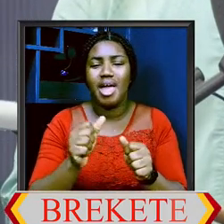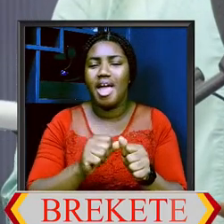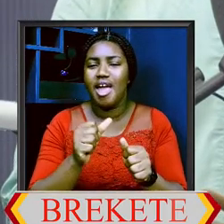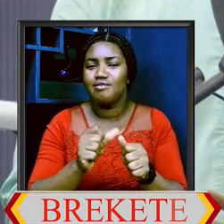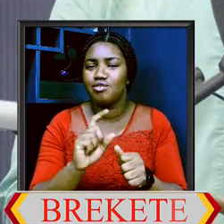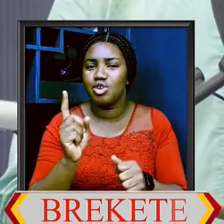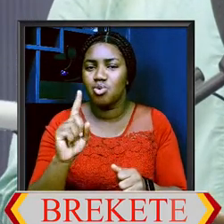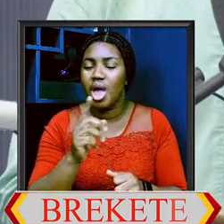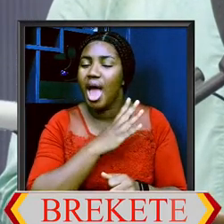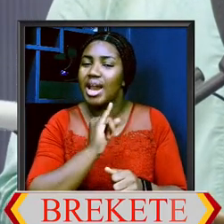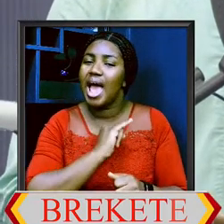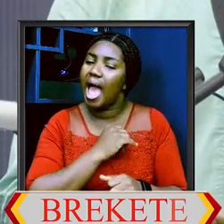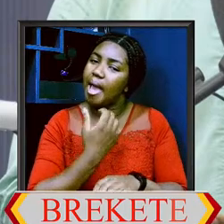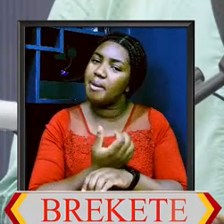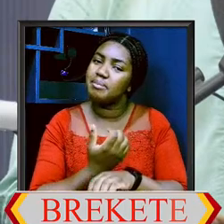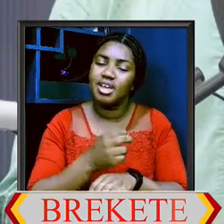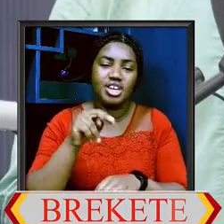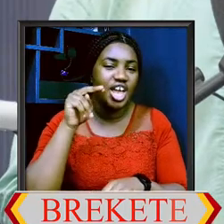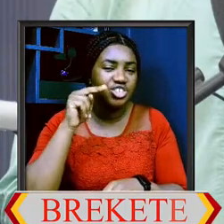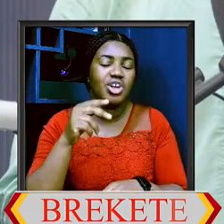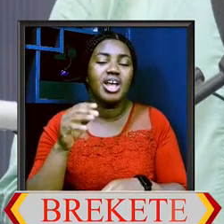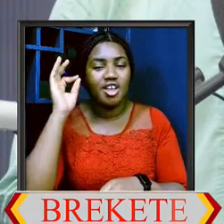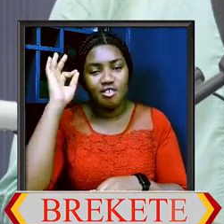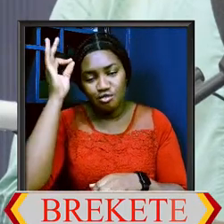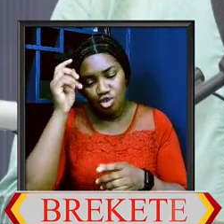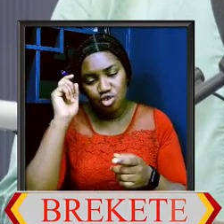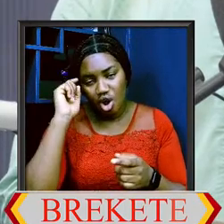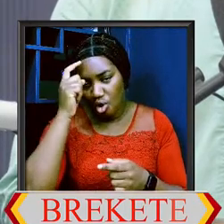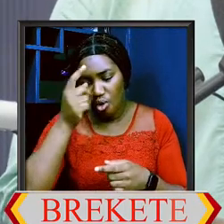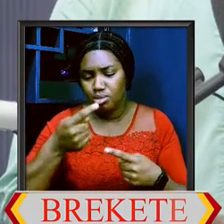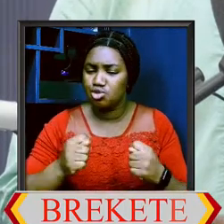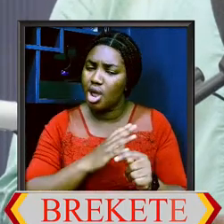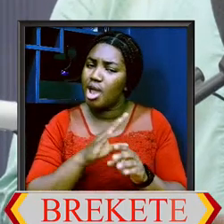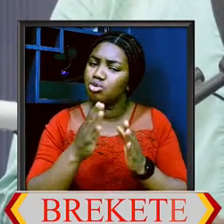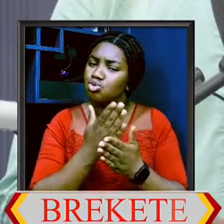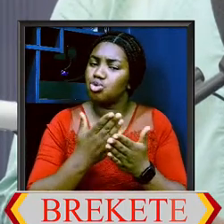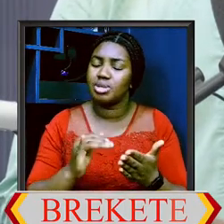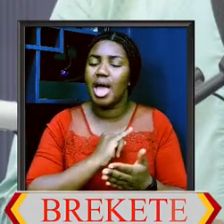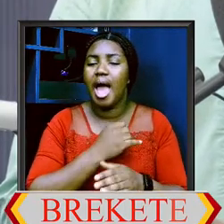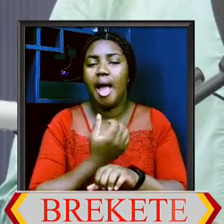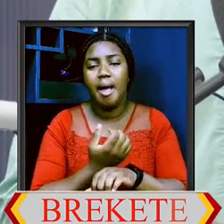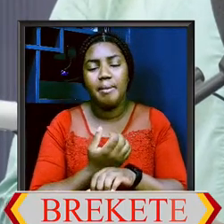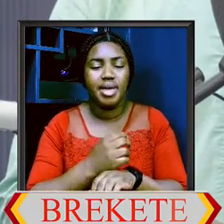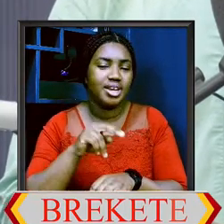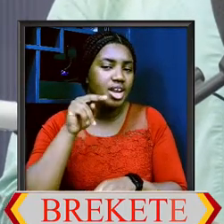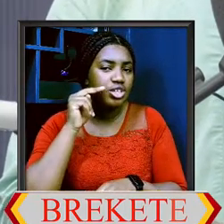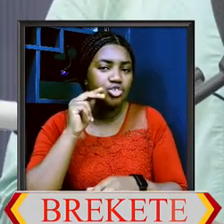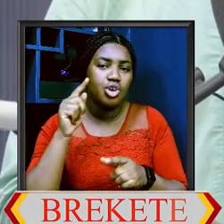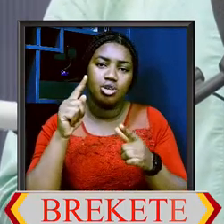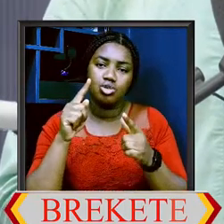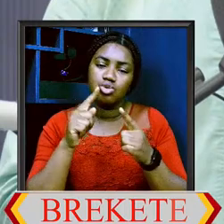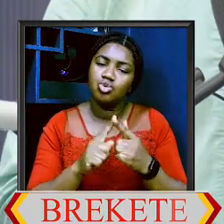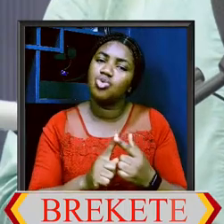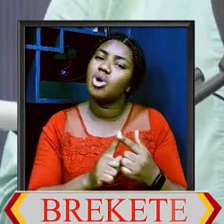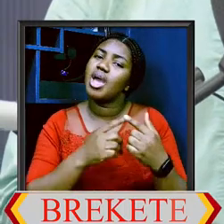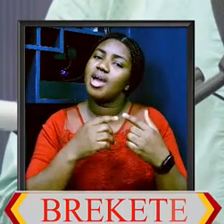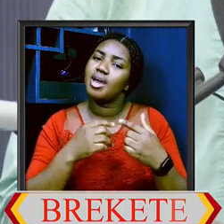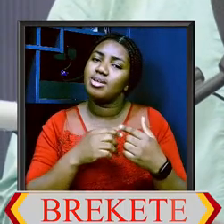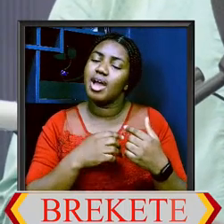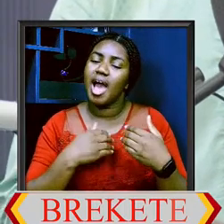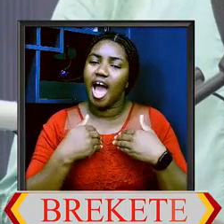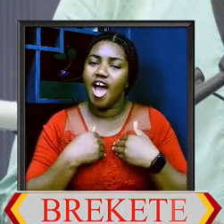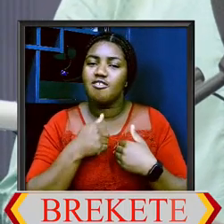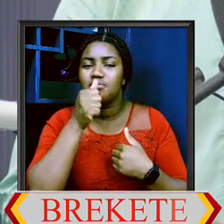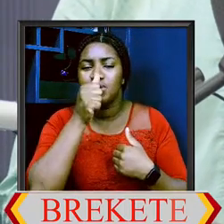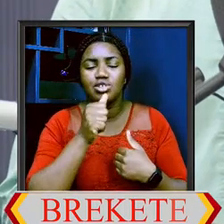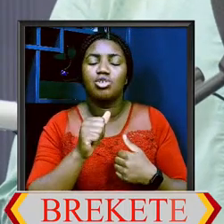to Nigeria yeah the federal government that should try and do something I must appeal it to Nigeria to exercise patient it is not